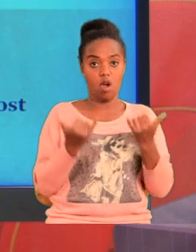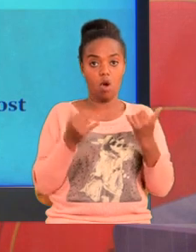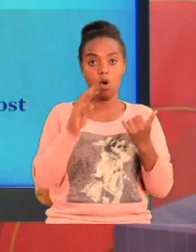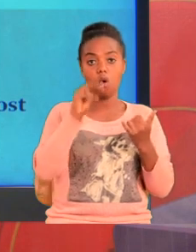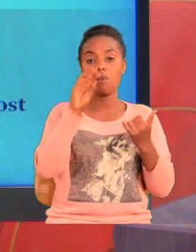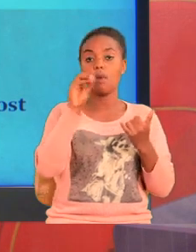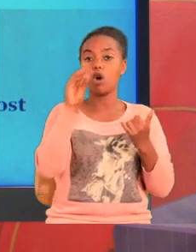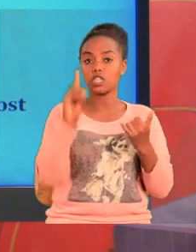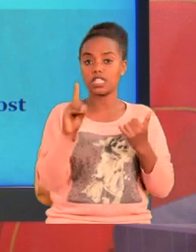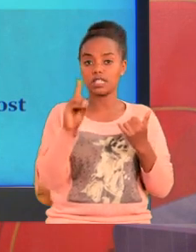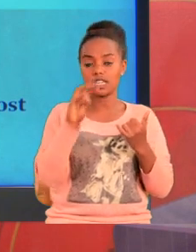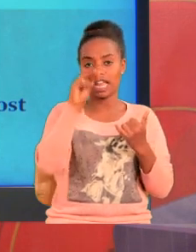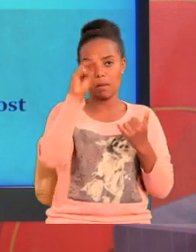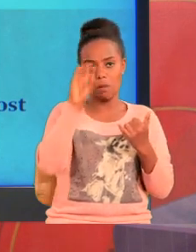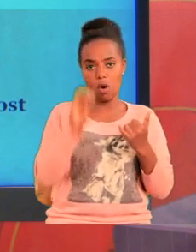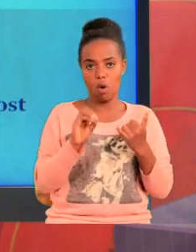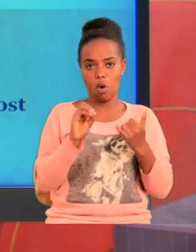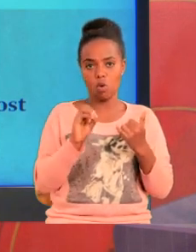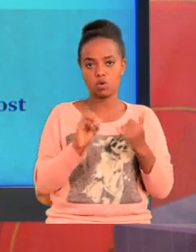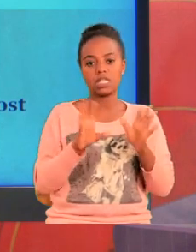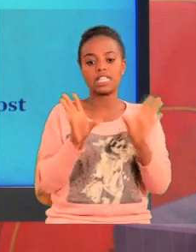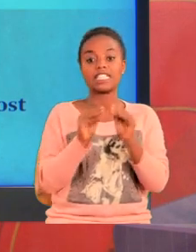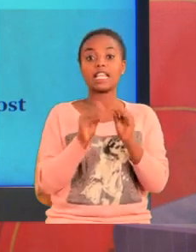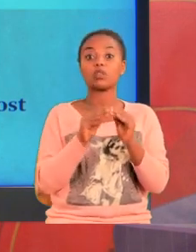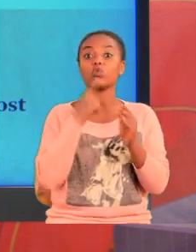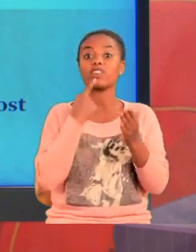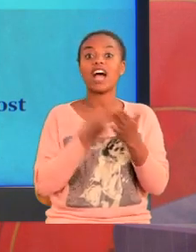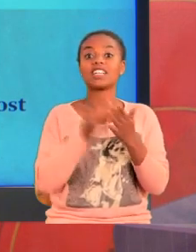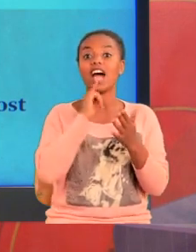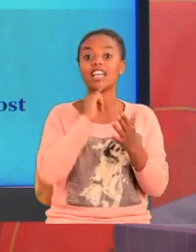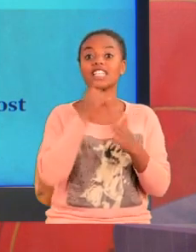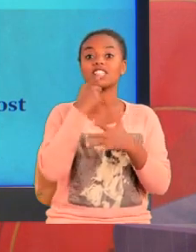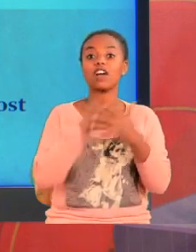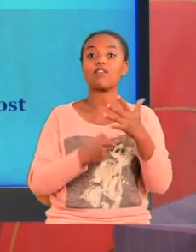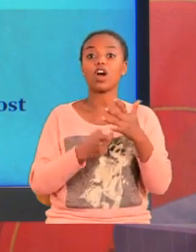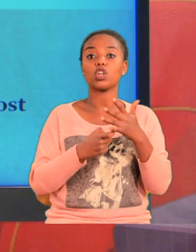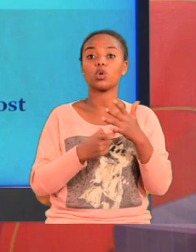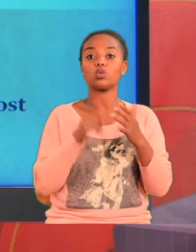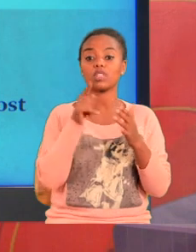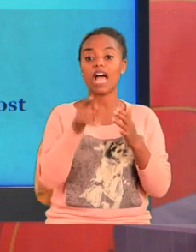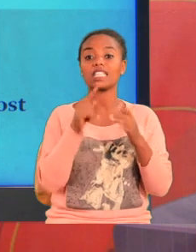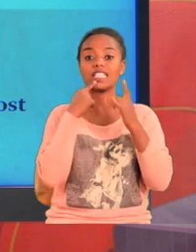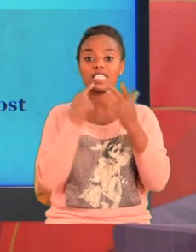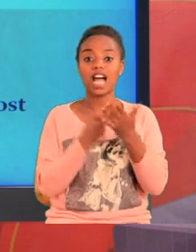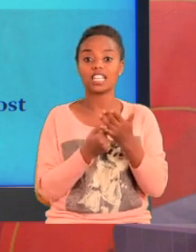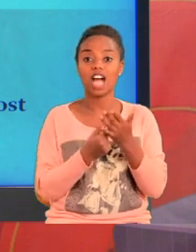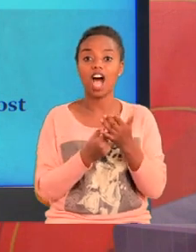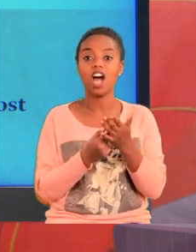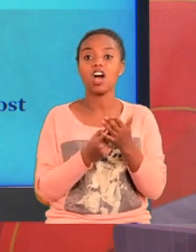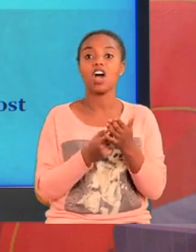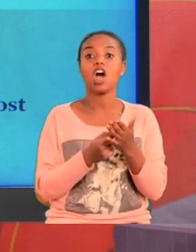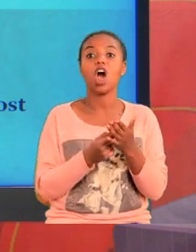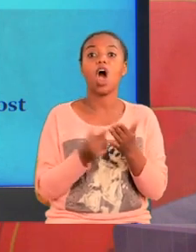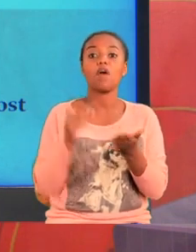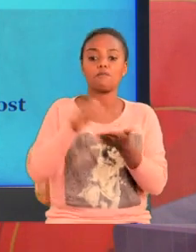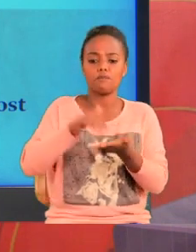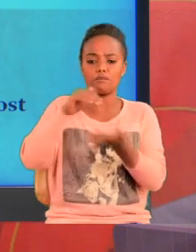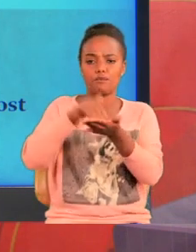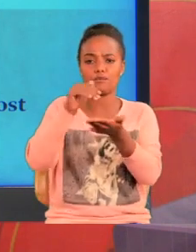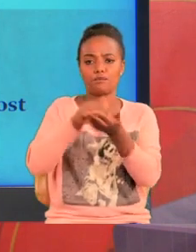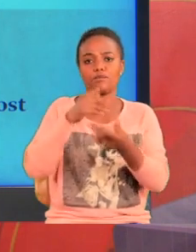The mode of a set of data is, it is the value in the data which appears most